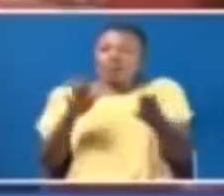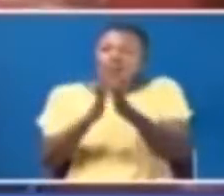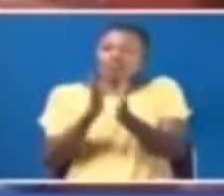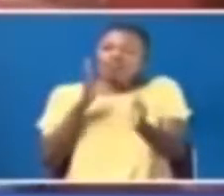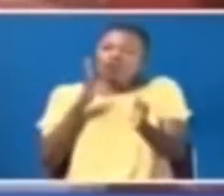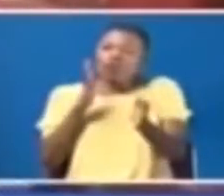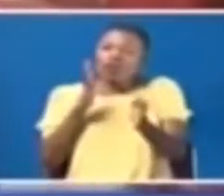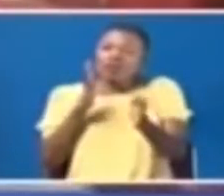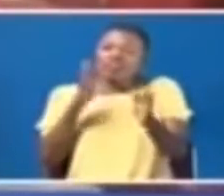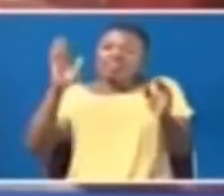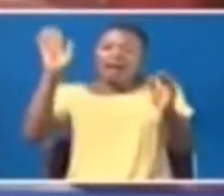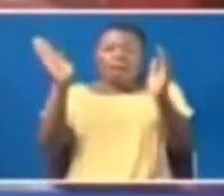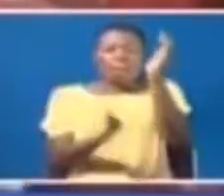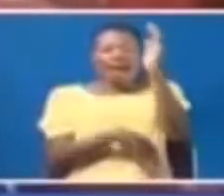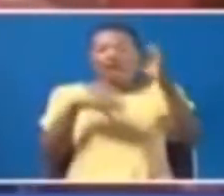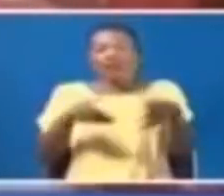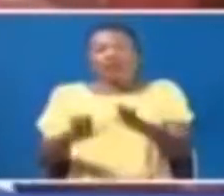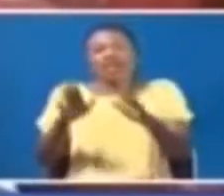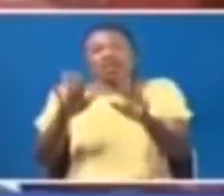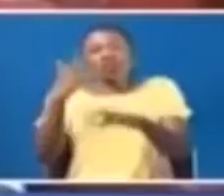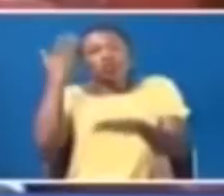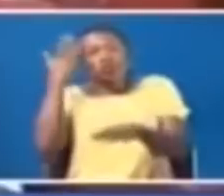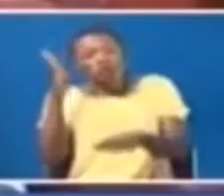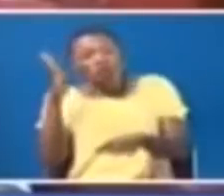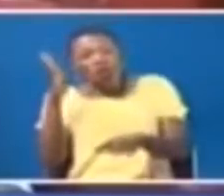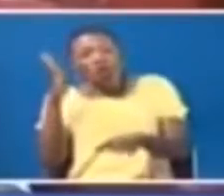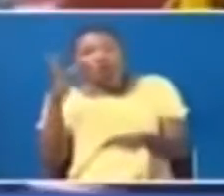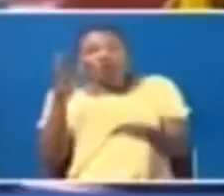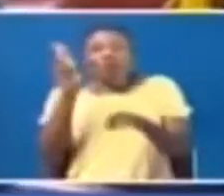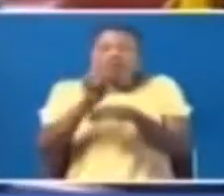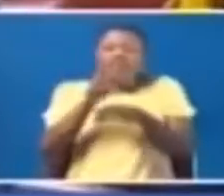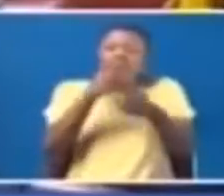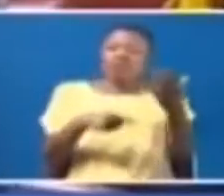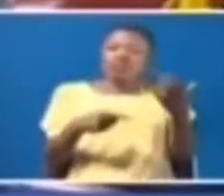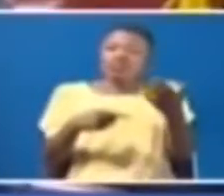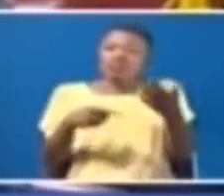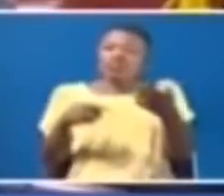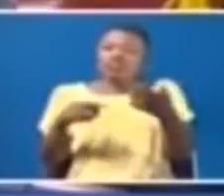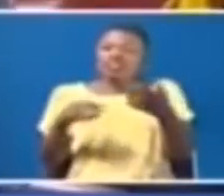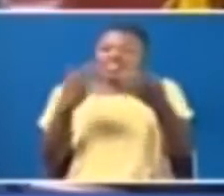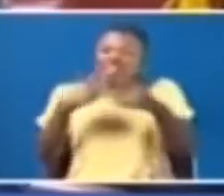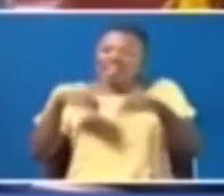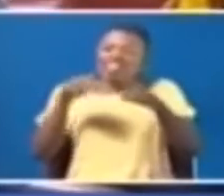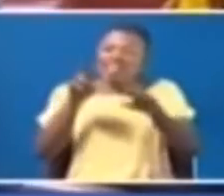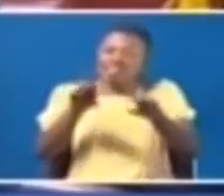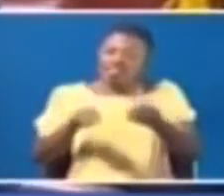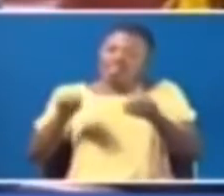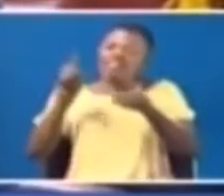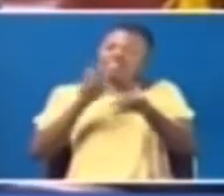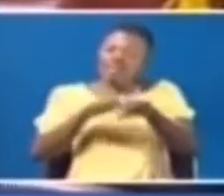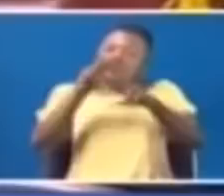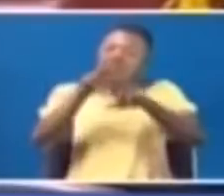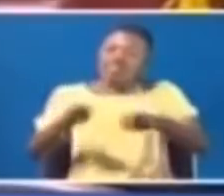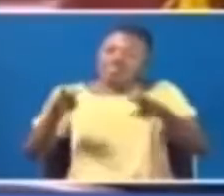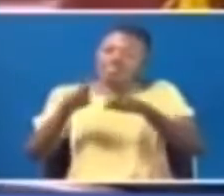withdrawn in such a fast manner that you don't know which one we are already operating with. We take time to do research.